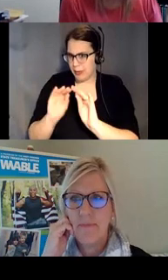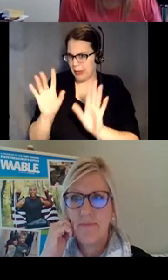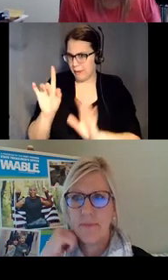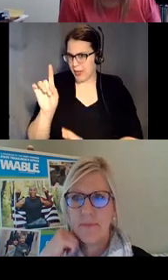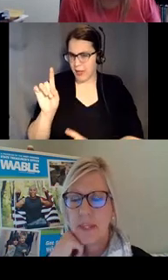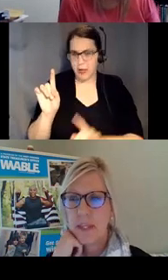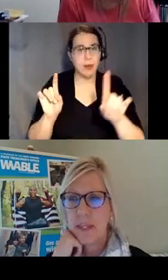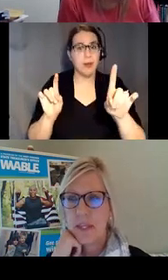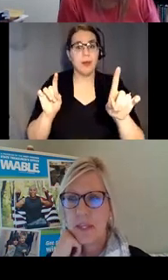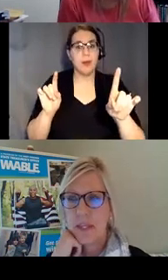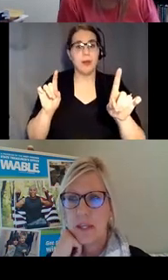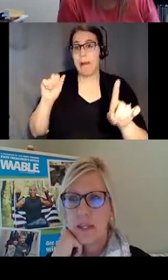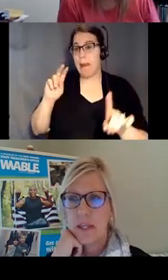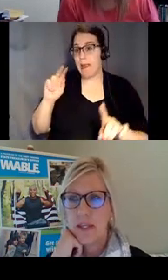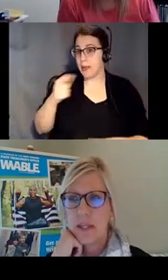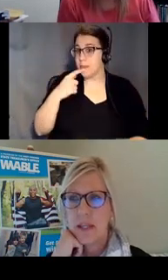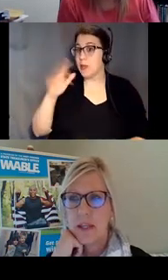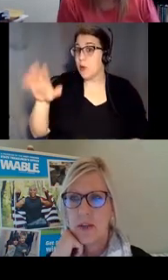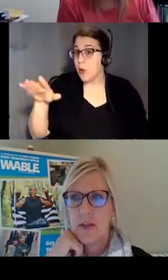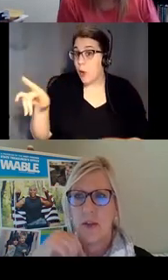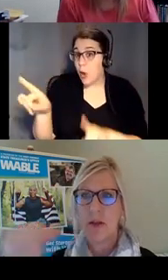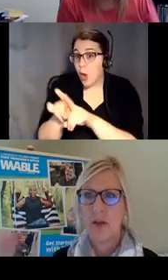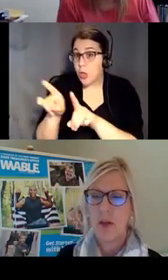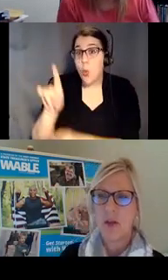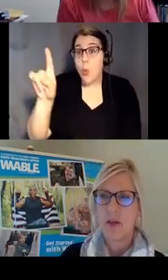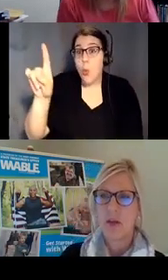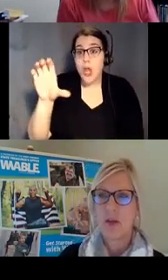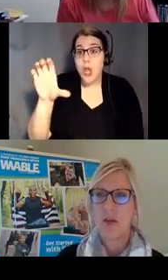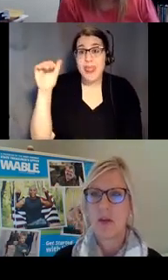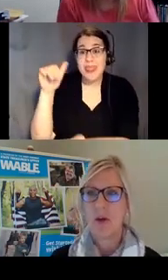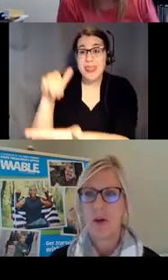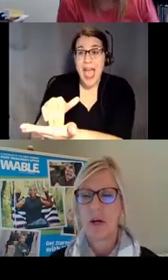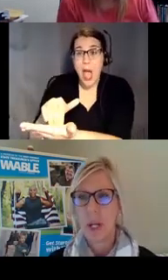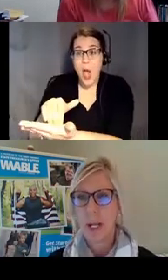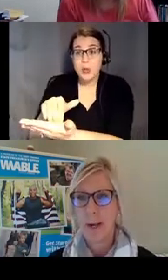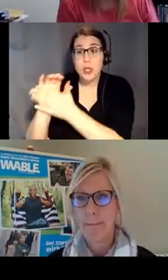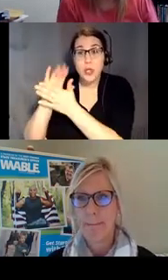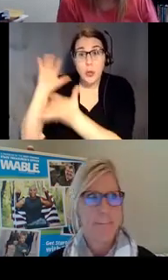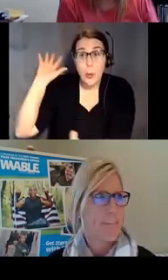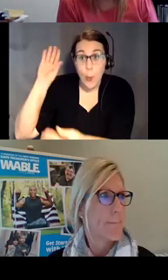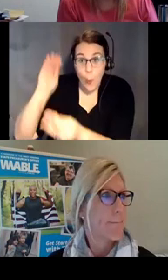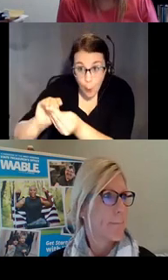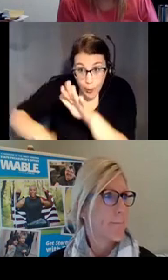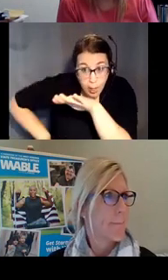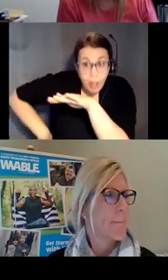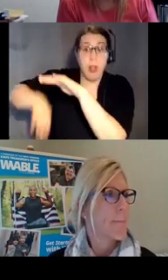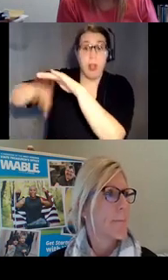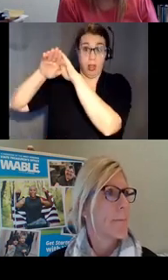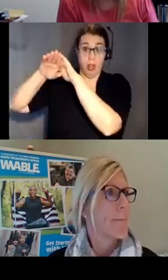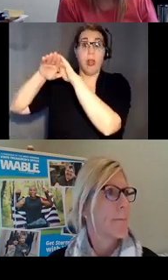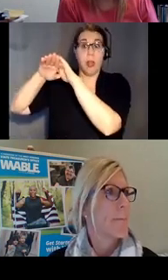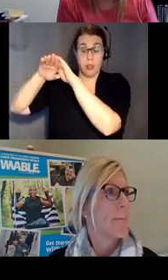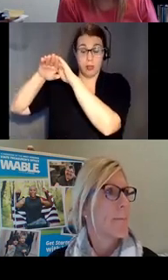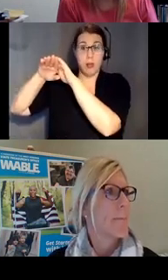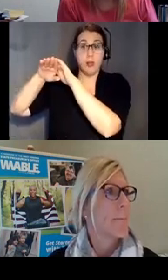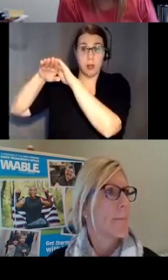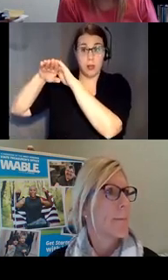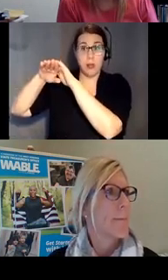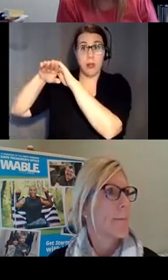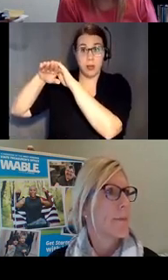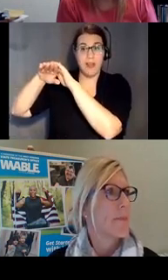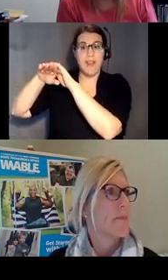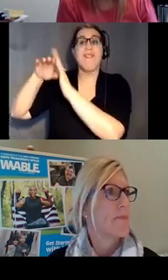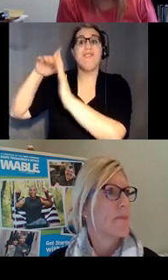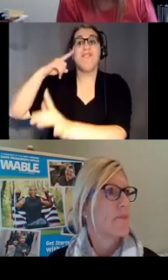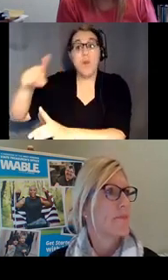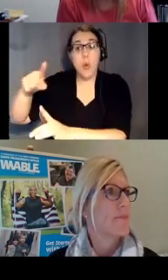Renee, also I would say that 100,000 total is kind of your limit for affecting